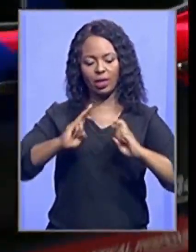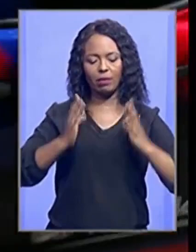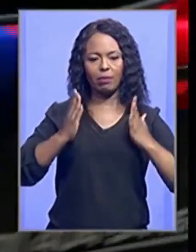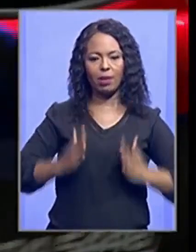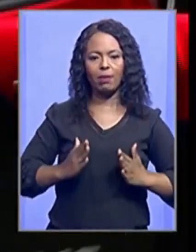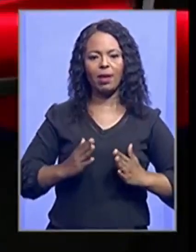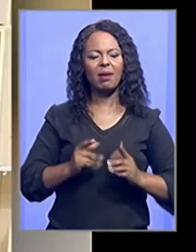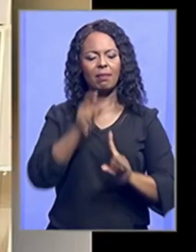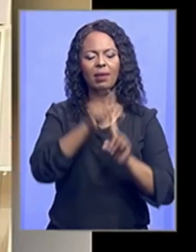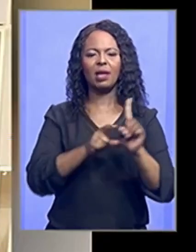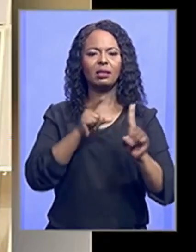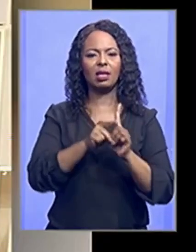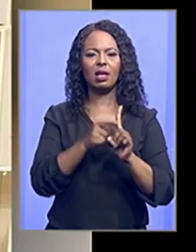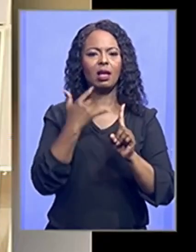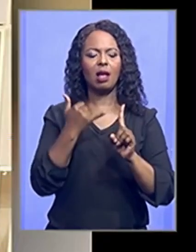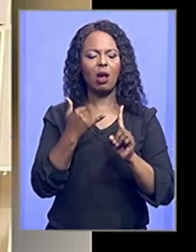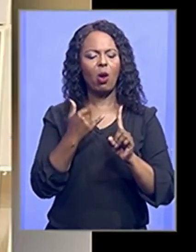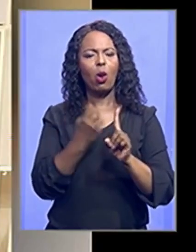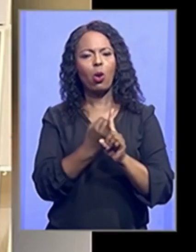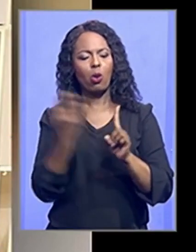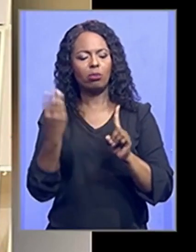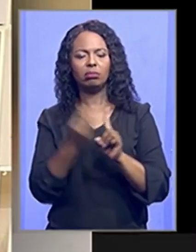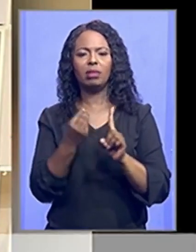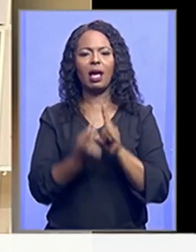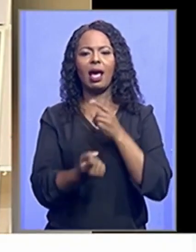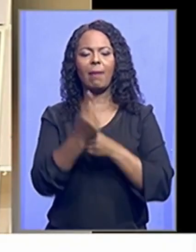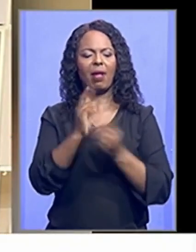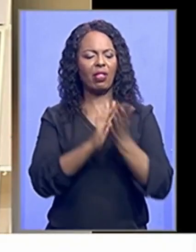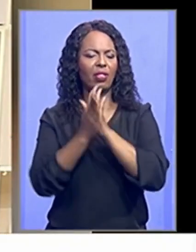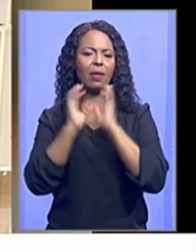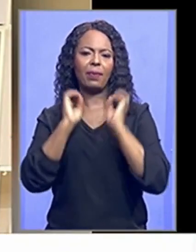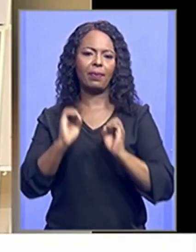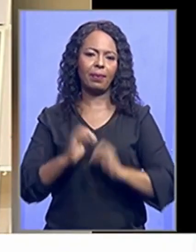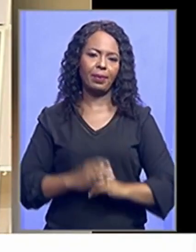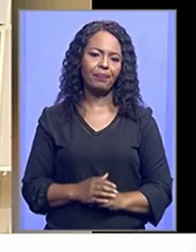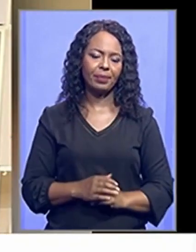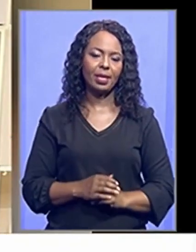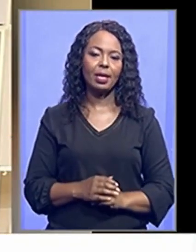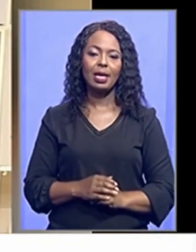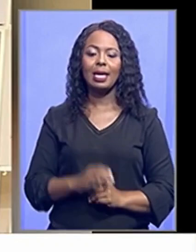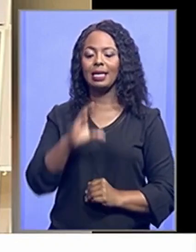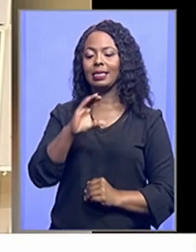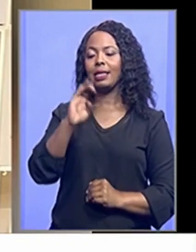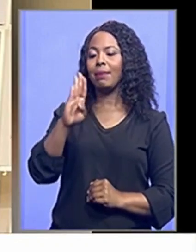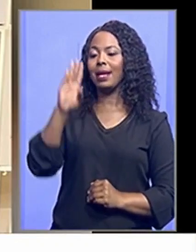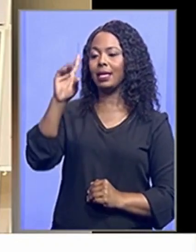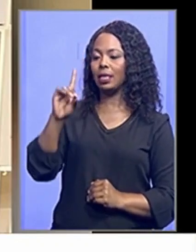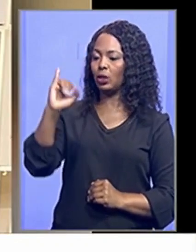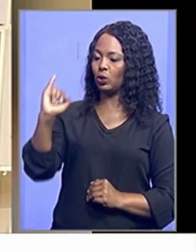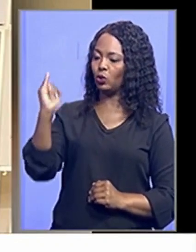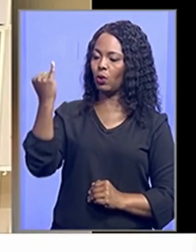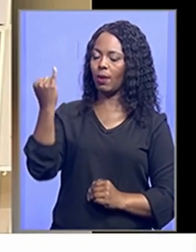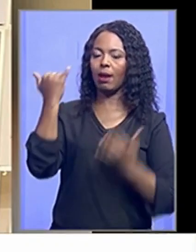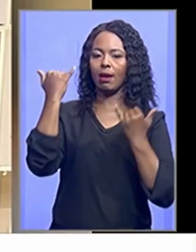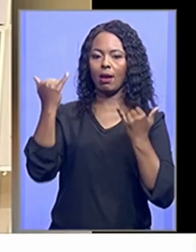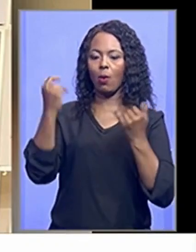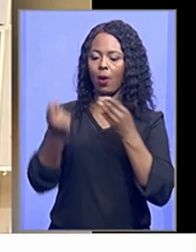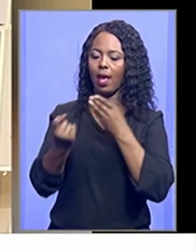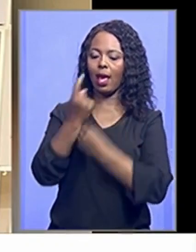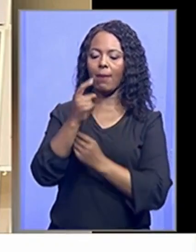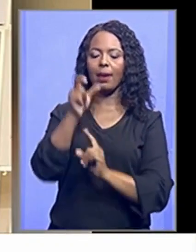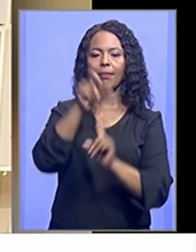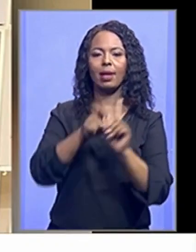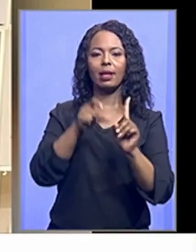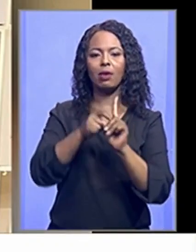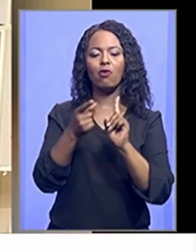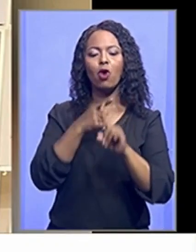tswa dikotsi. Premier Panyaza Lesufi has called for calm in the Johannesburg CBD. This is followed after the death of